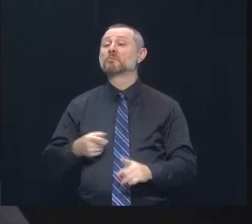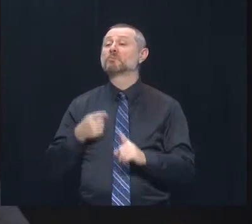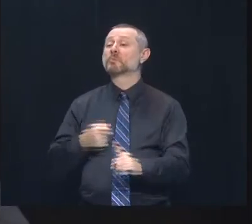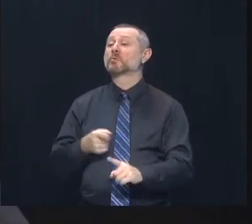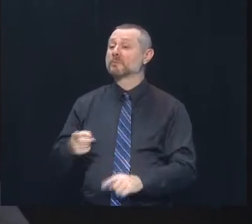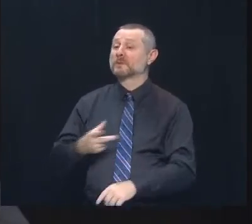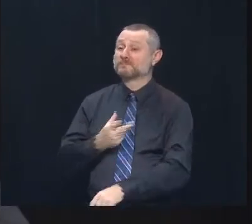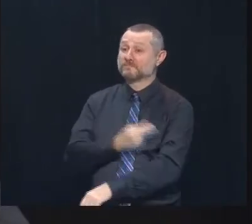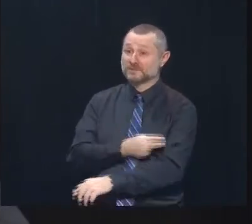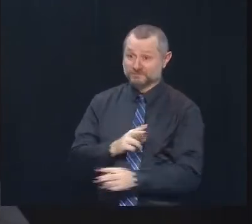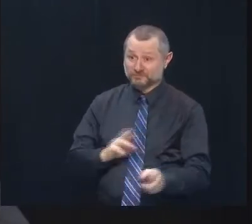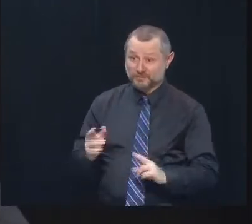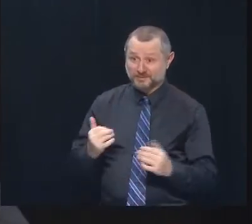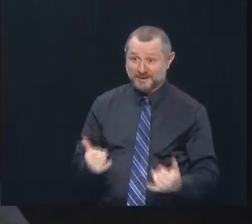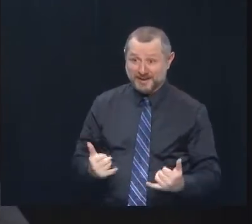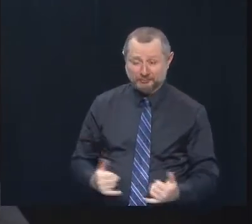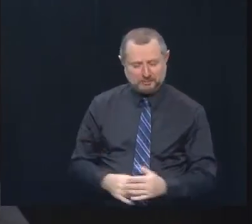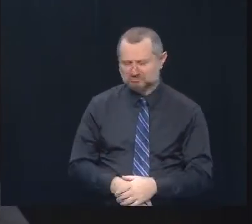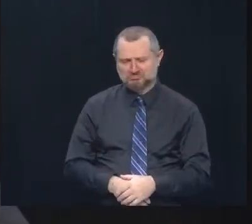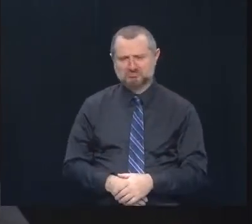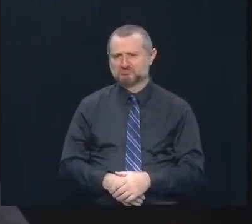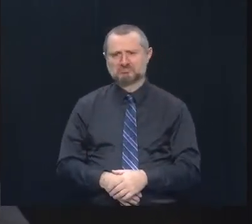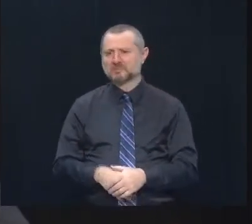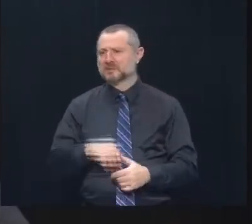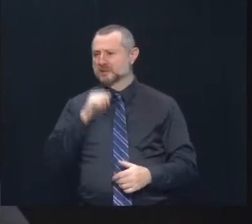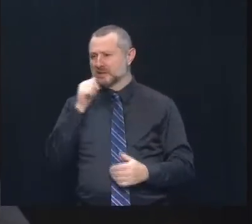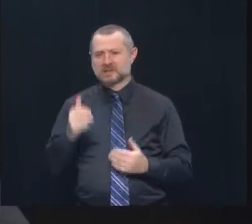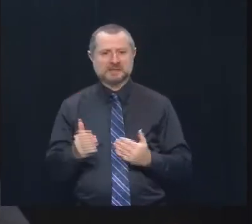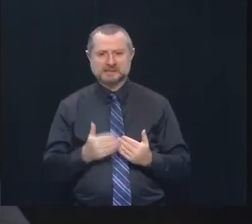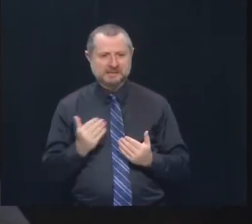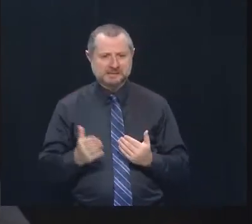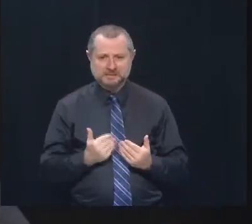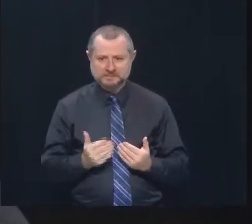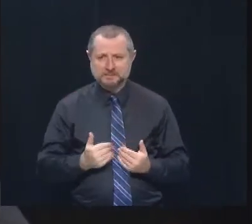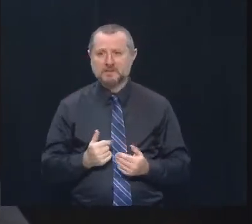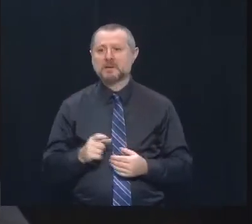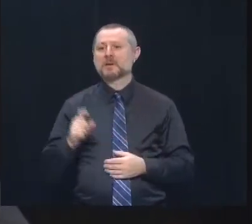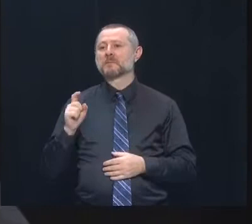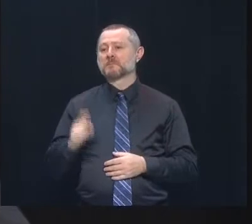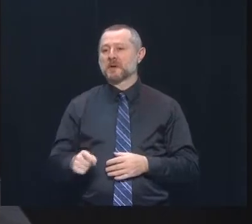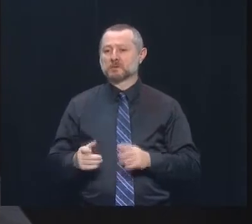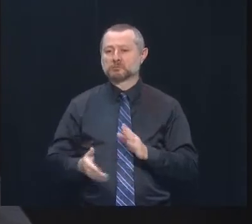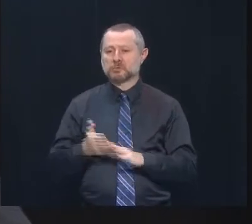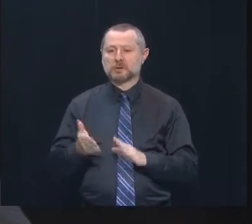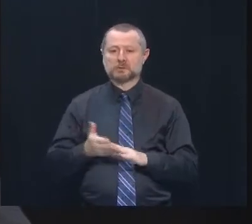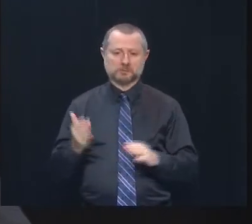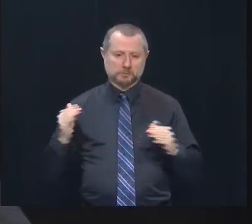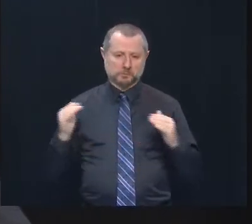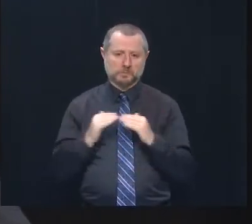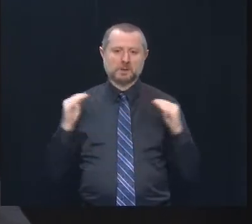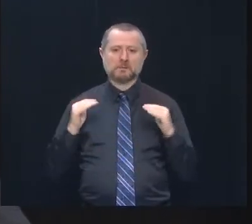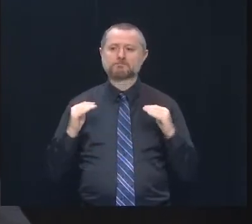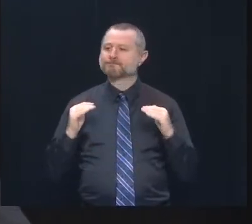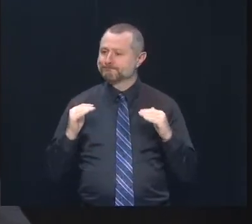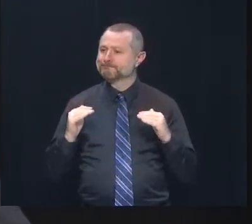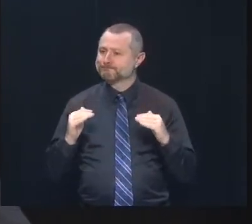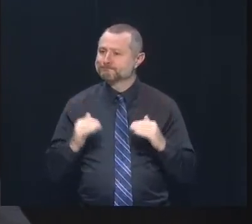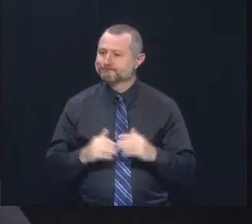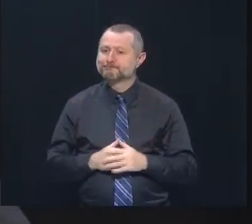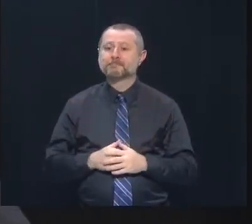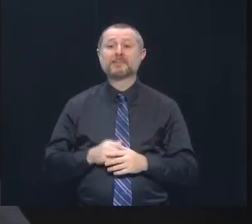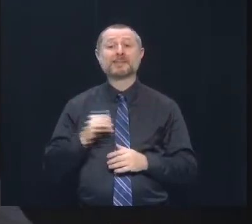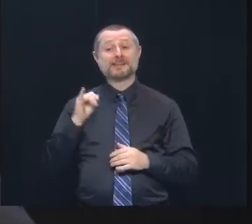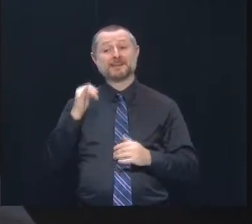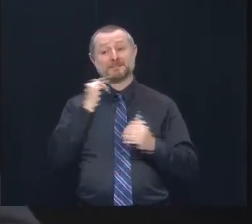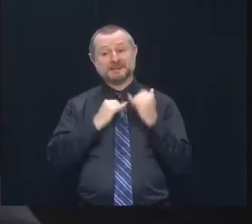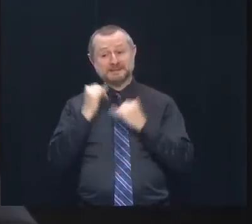we think, and it has to be done fairly and equitably. And it has to correct for the